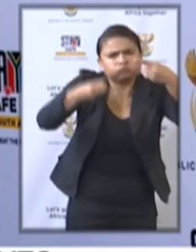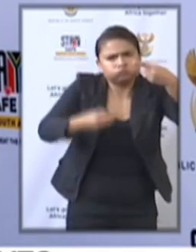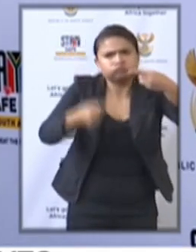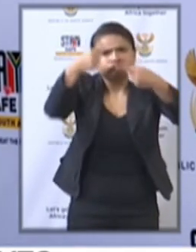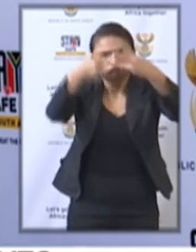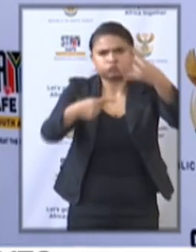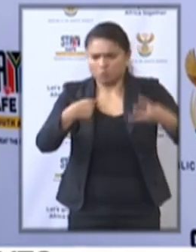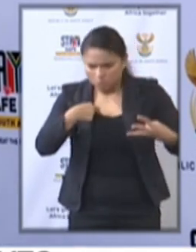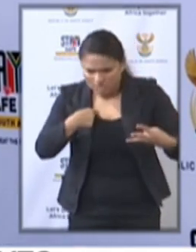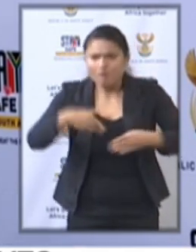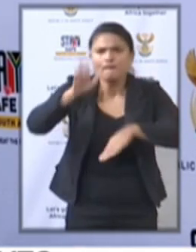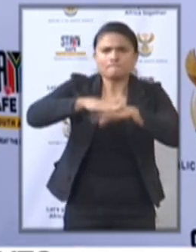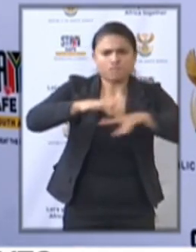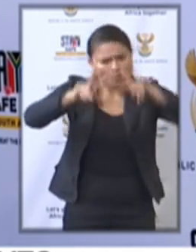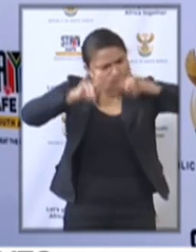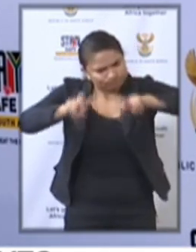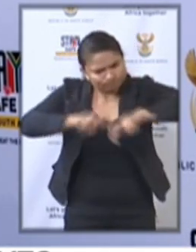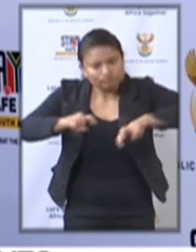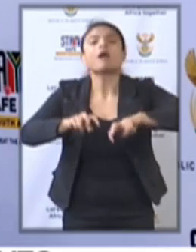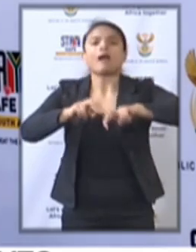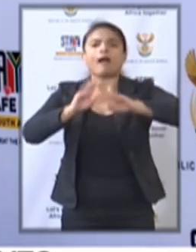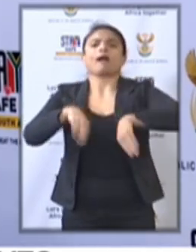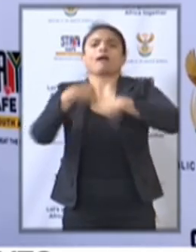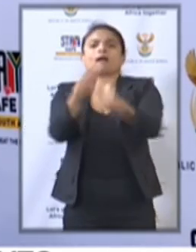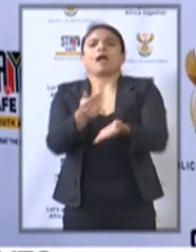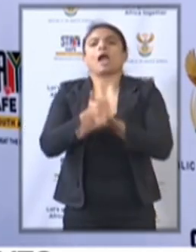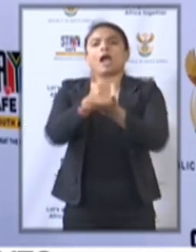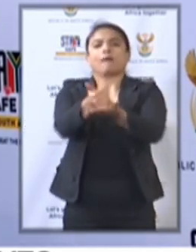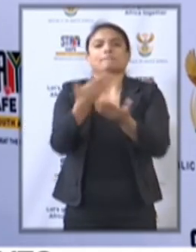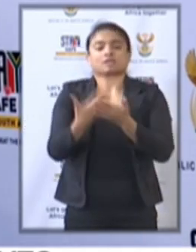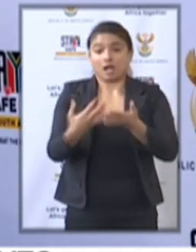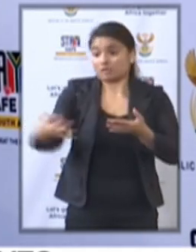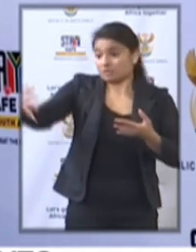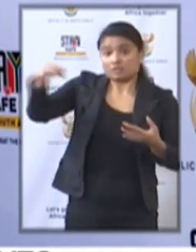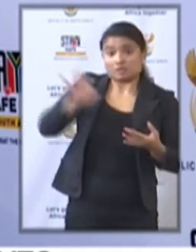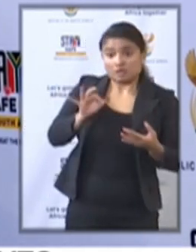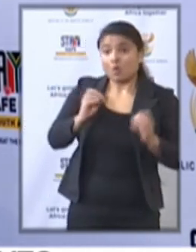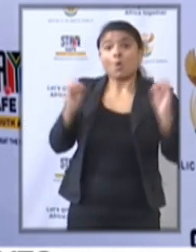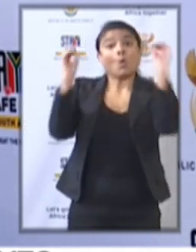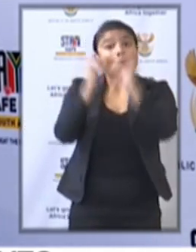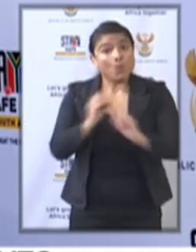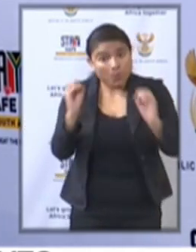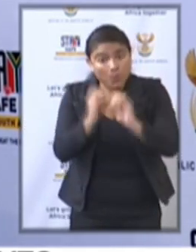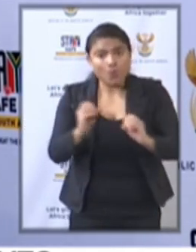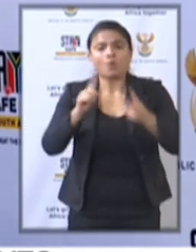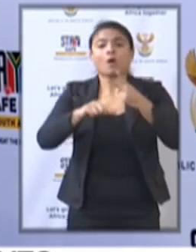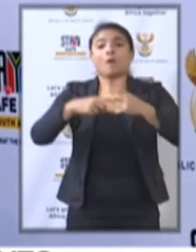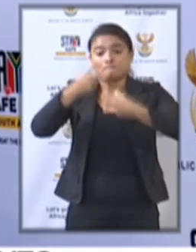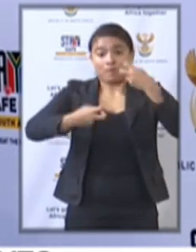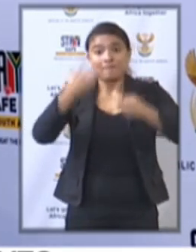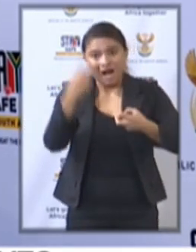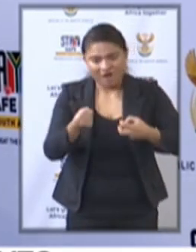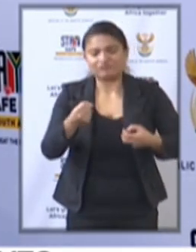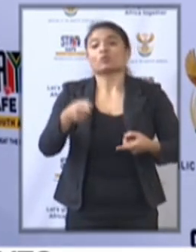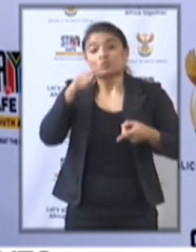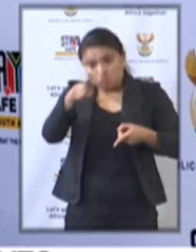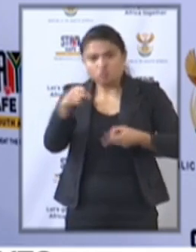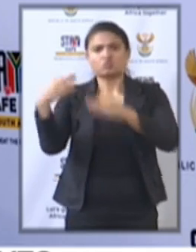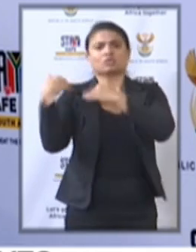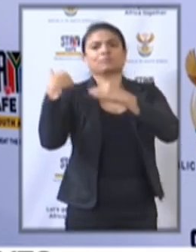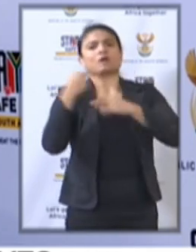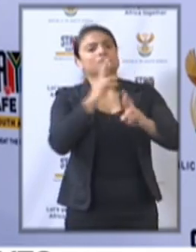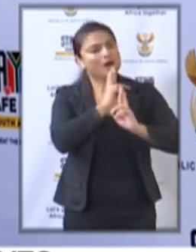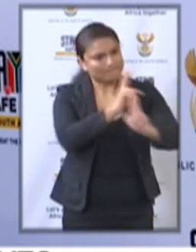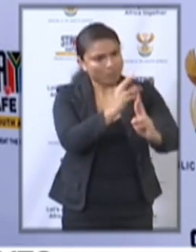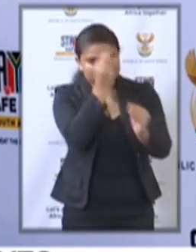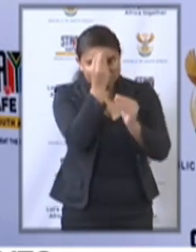on where people should inquire or report the problems that they have. We commit that as soon as we receive a